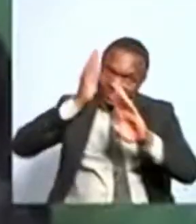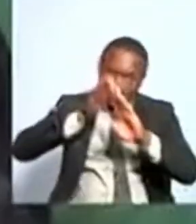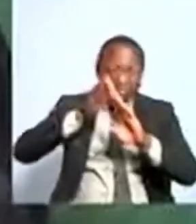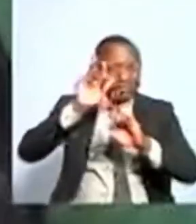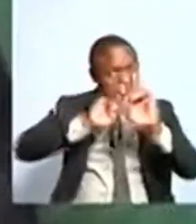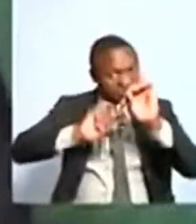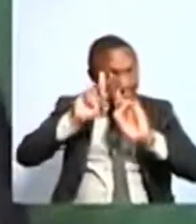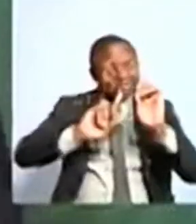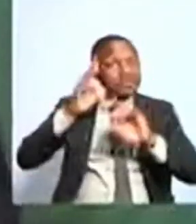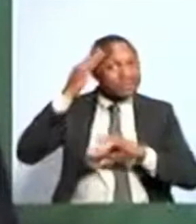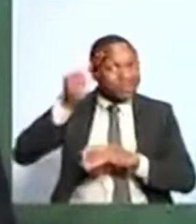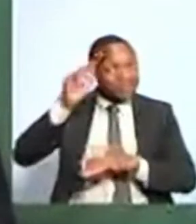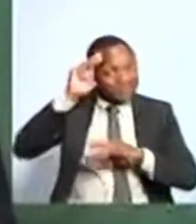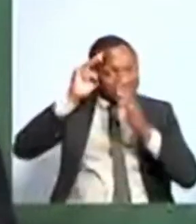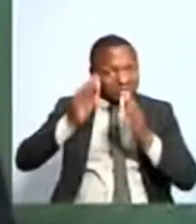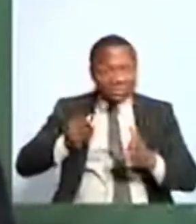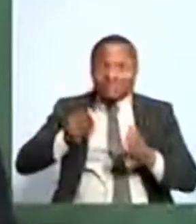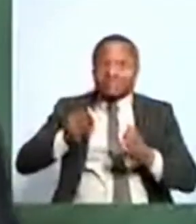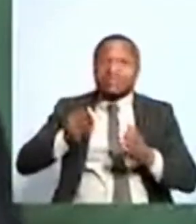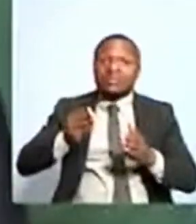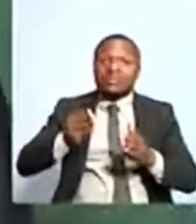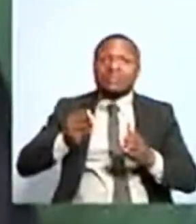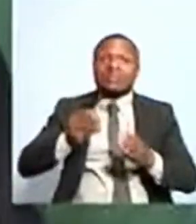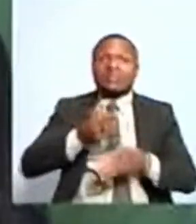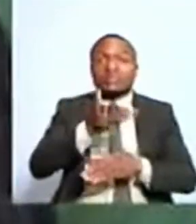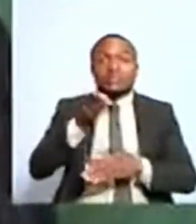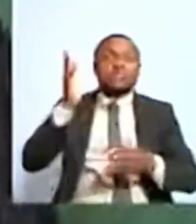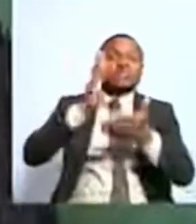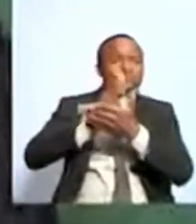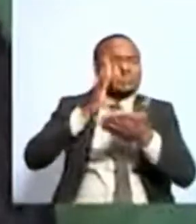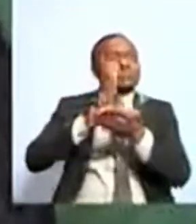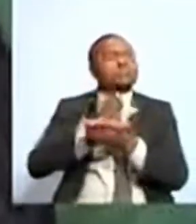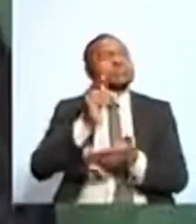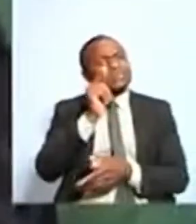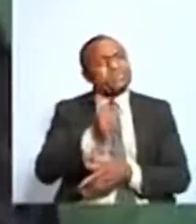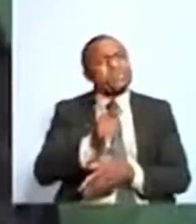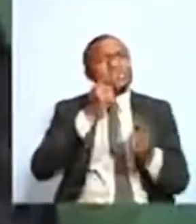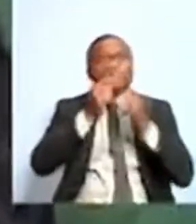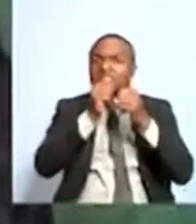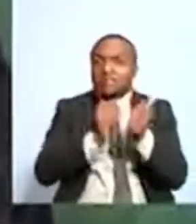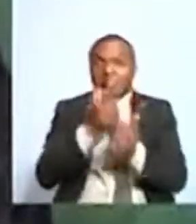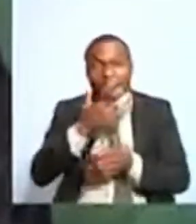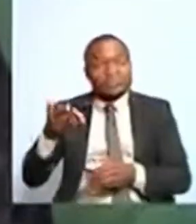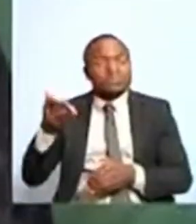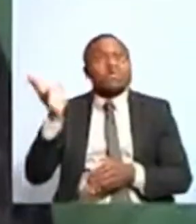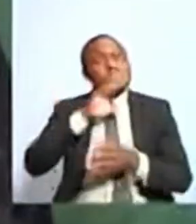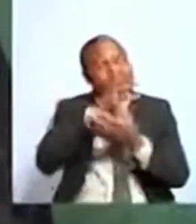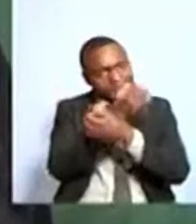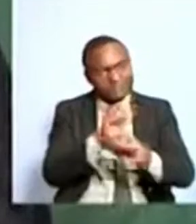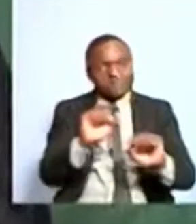That's why the minister has kept interjecting you, because you're talking about things that were already resolved.